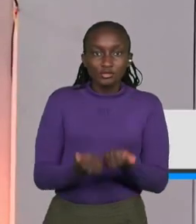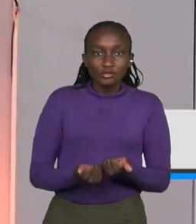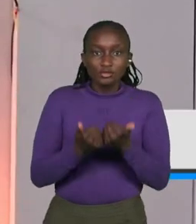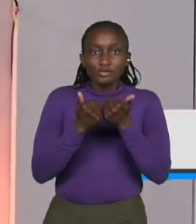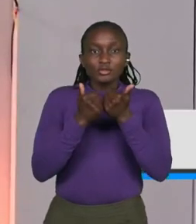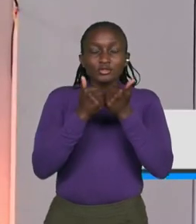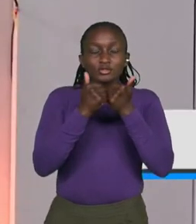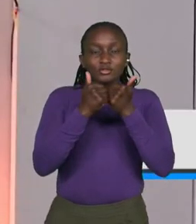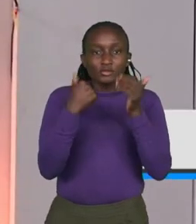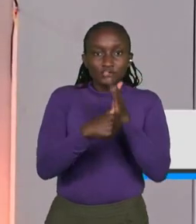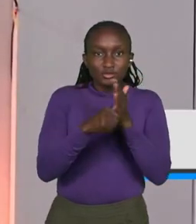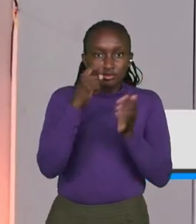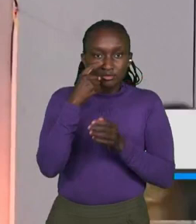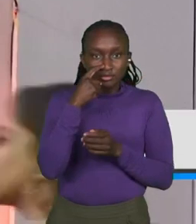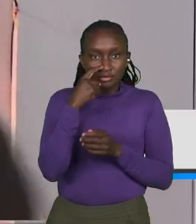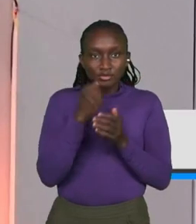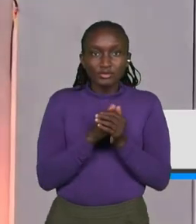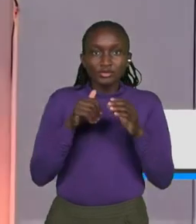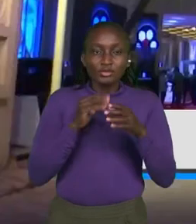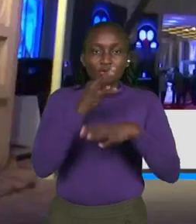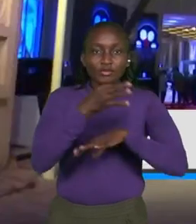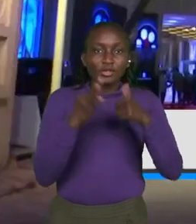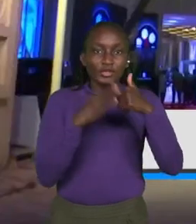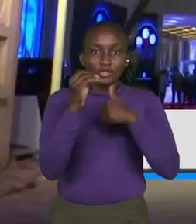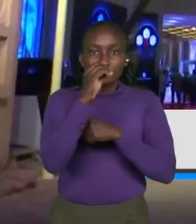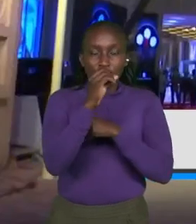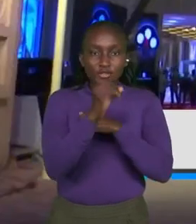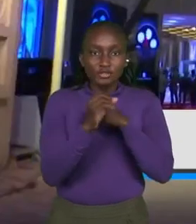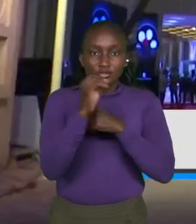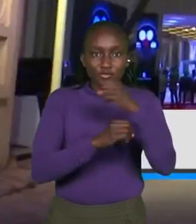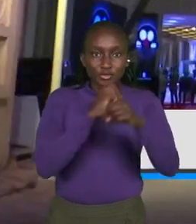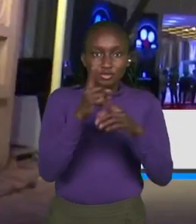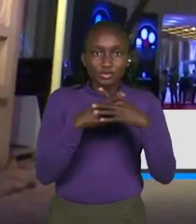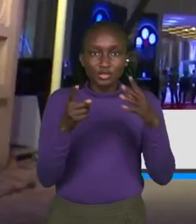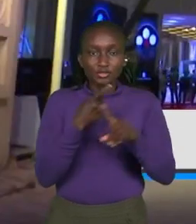freedom. The festival features over 80 films and runs from September